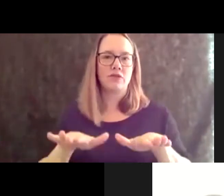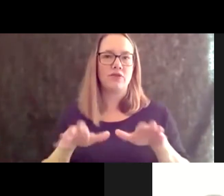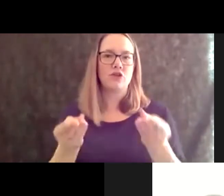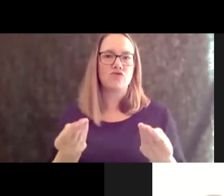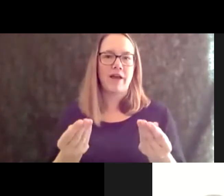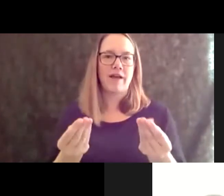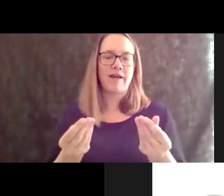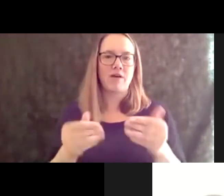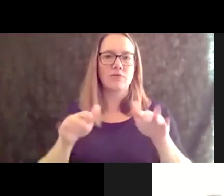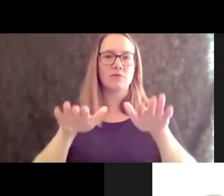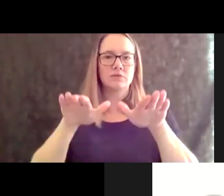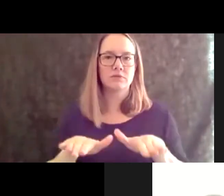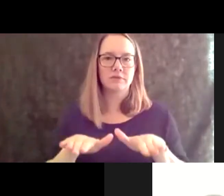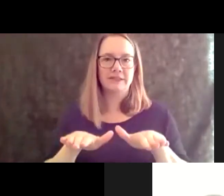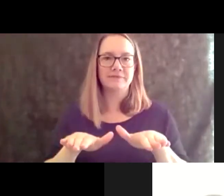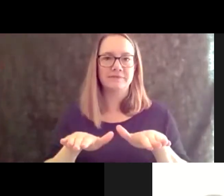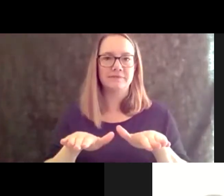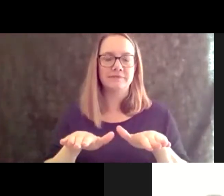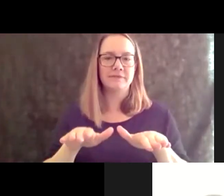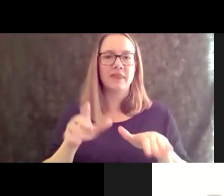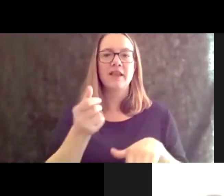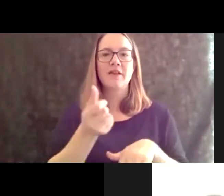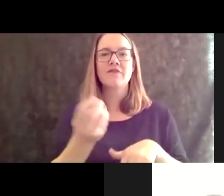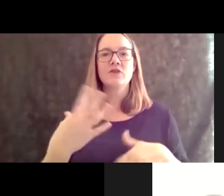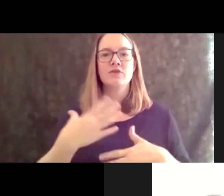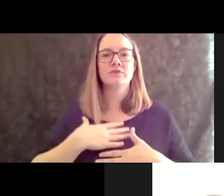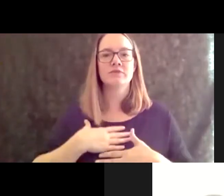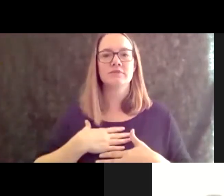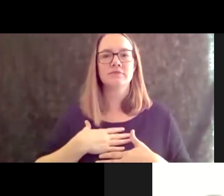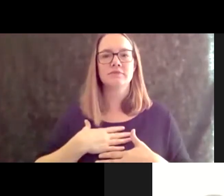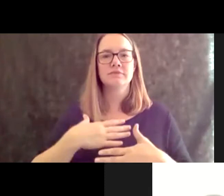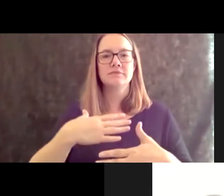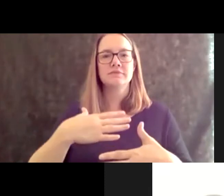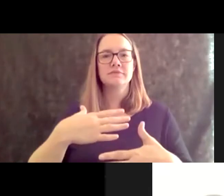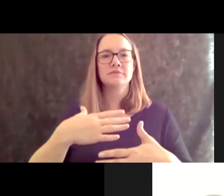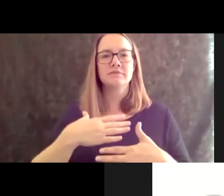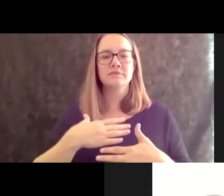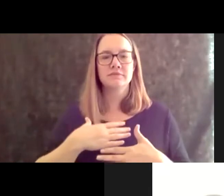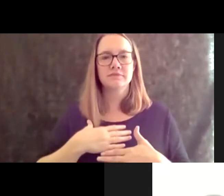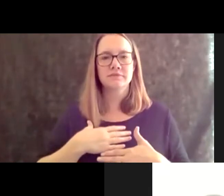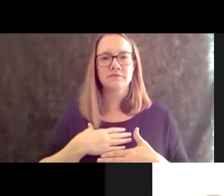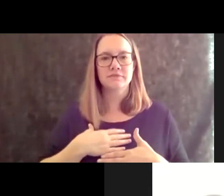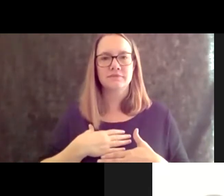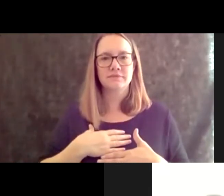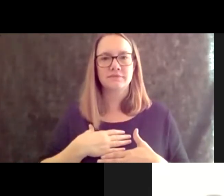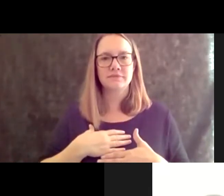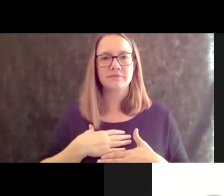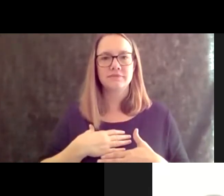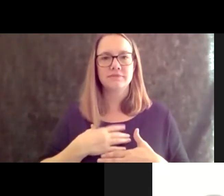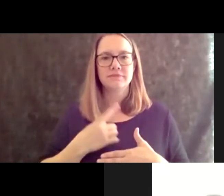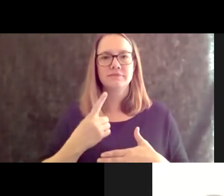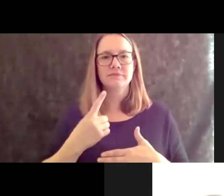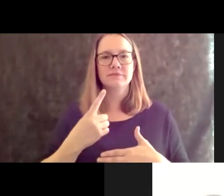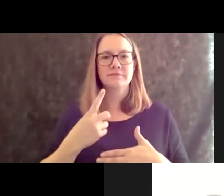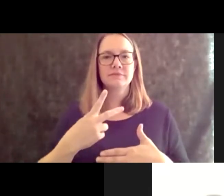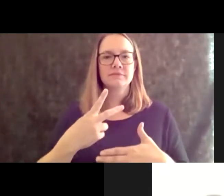to take a few deep breaths. On the count of 3, we'll inhale,